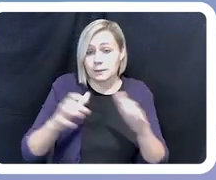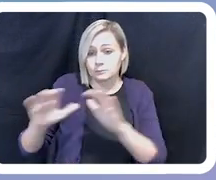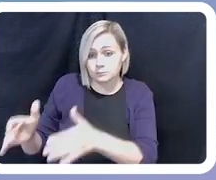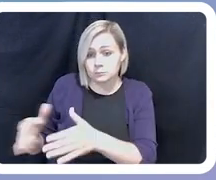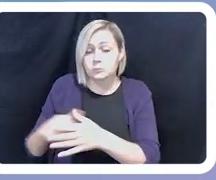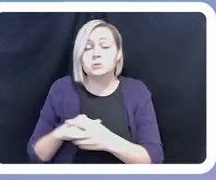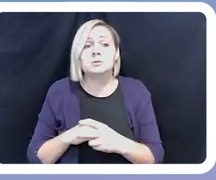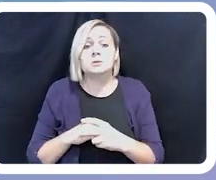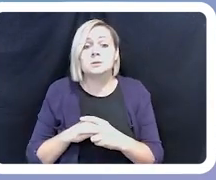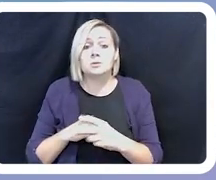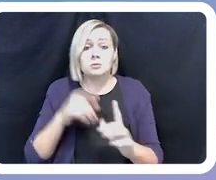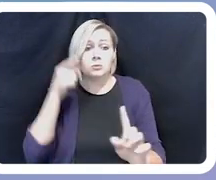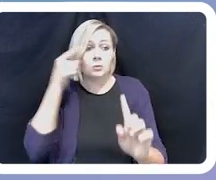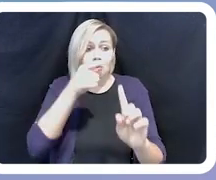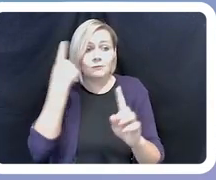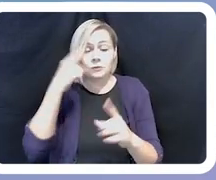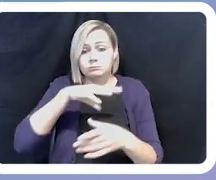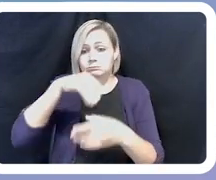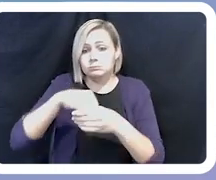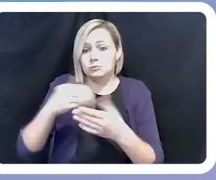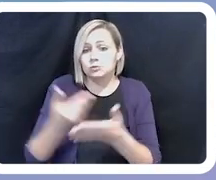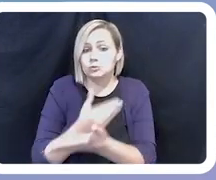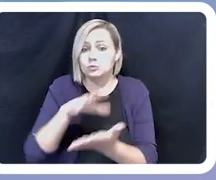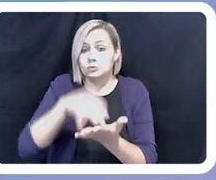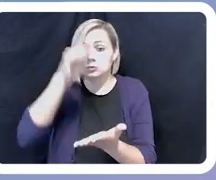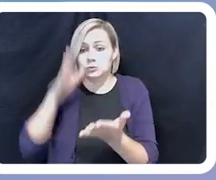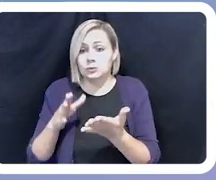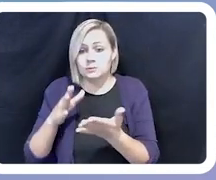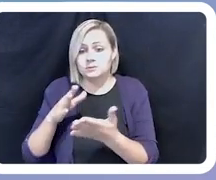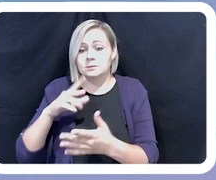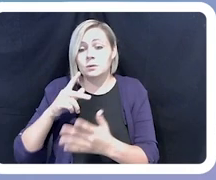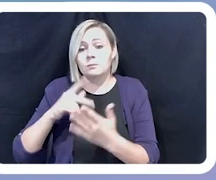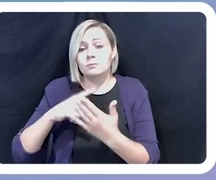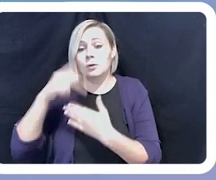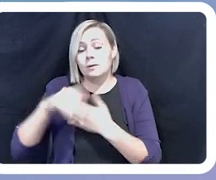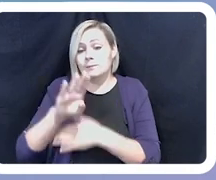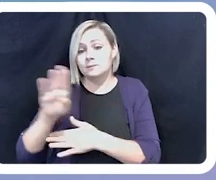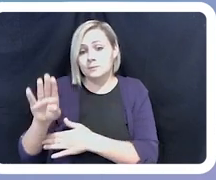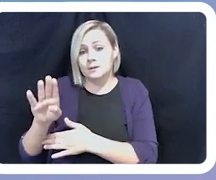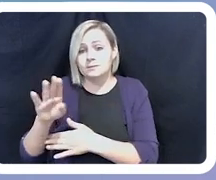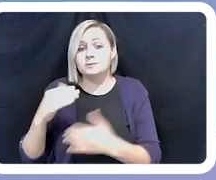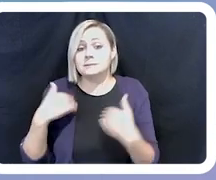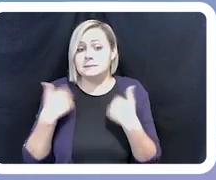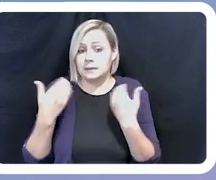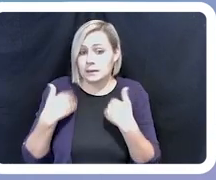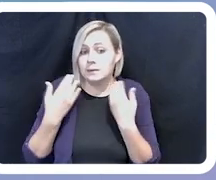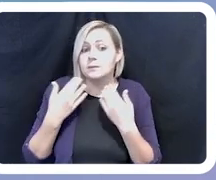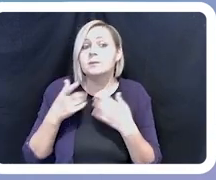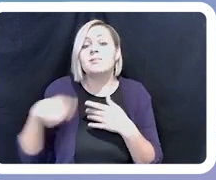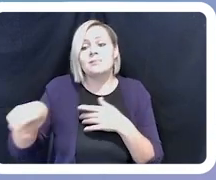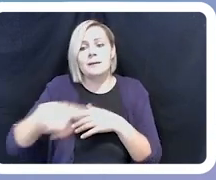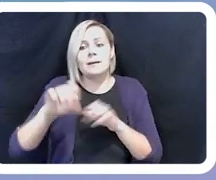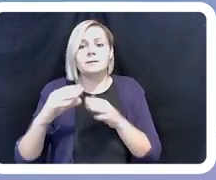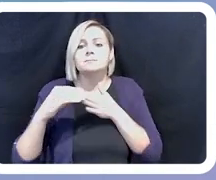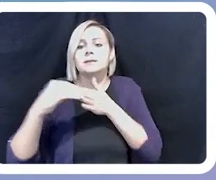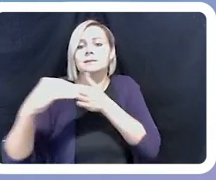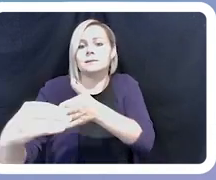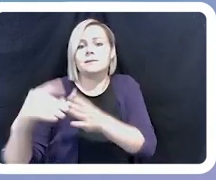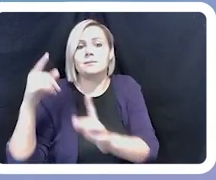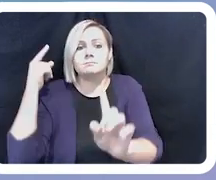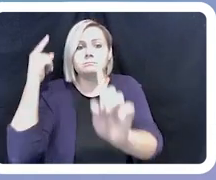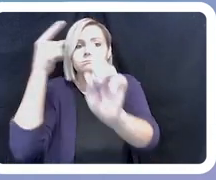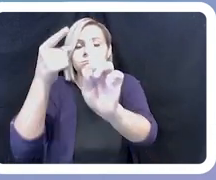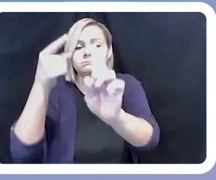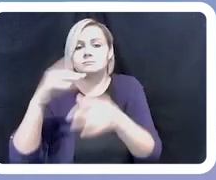with a goal of getting students involved into Best Buddies at a young age so that they can lead the mission of